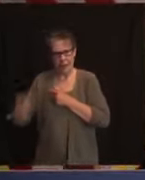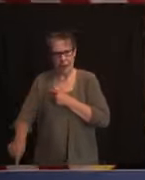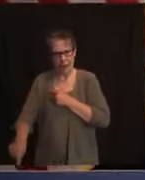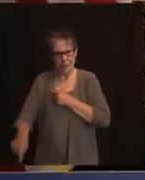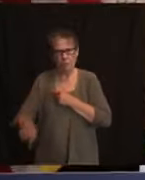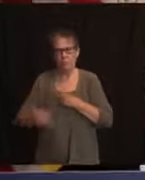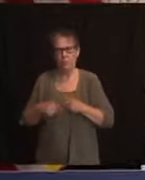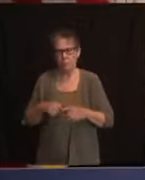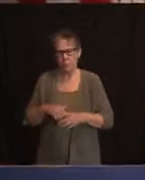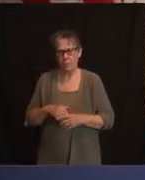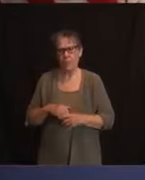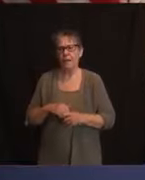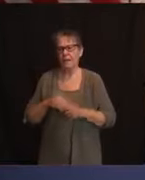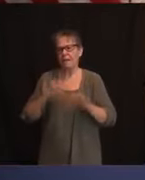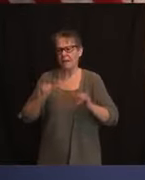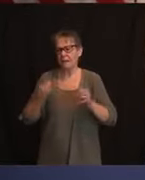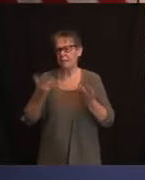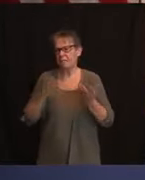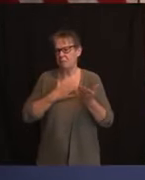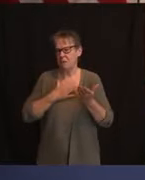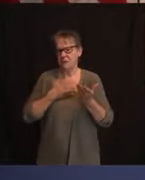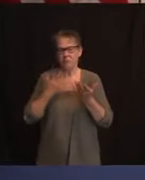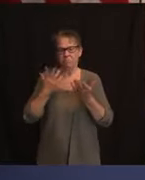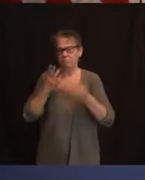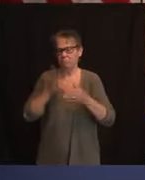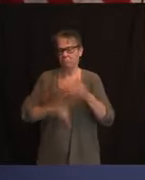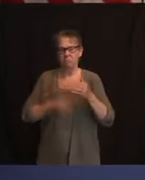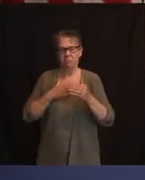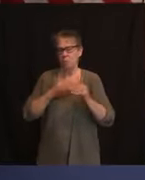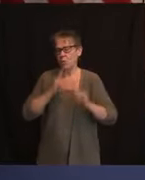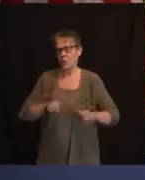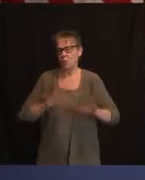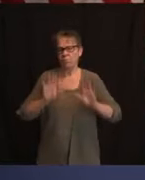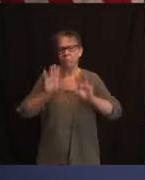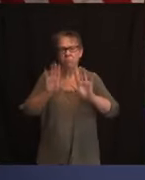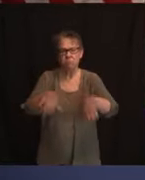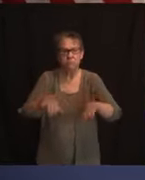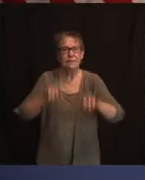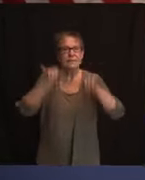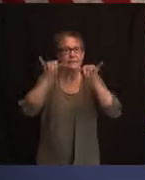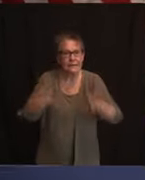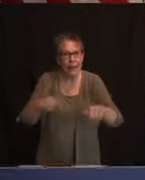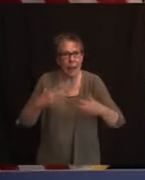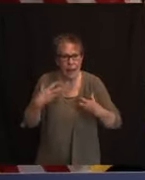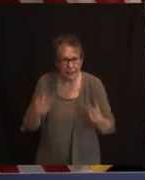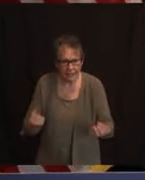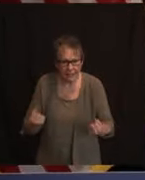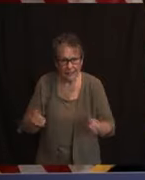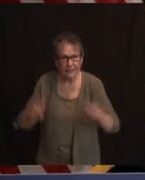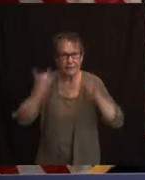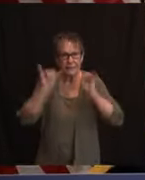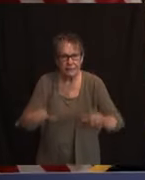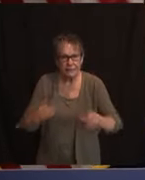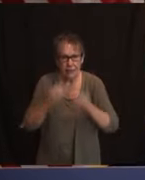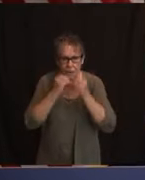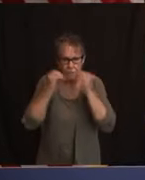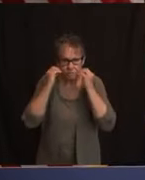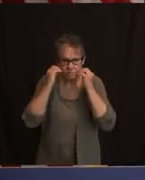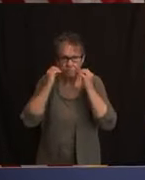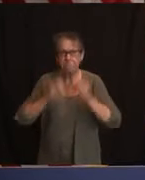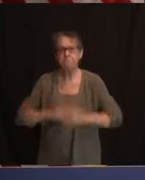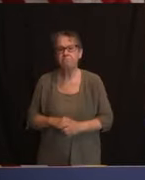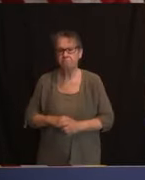the amount of volume that they see that we don't even talk about hardly at all. Again, I want to make sure I